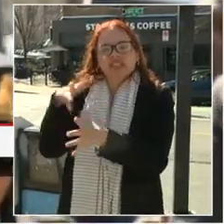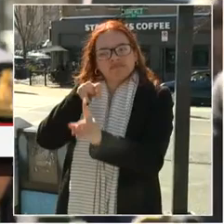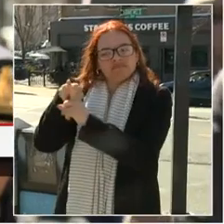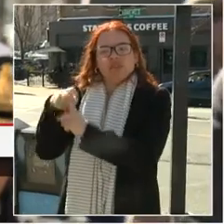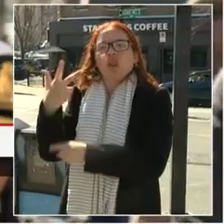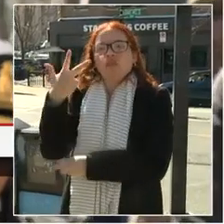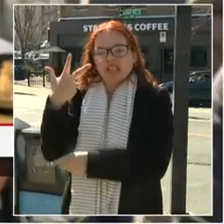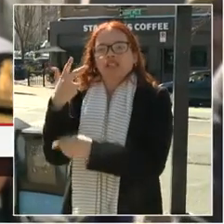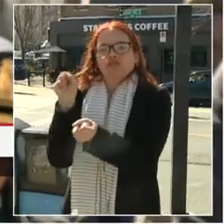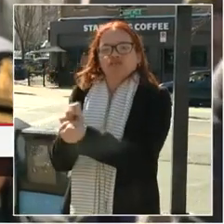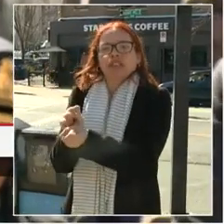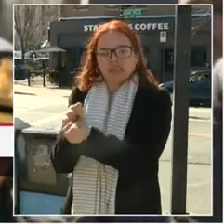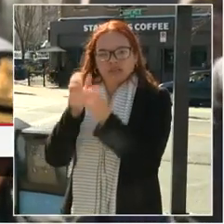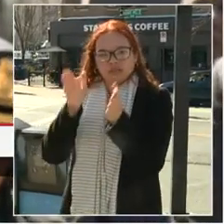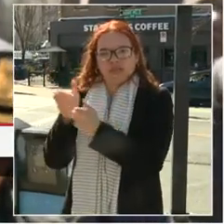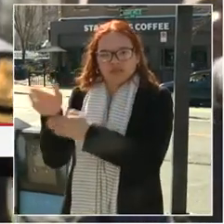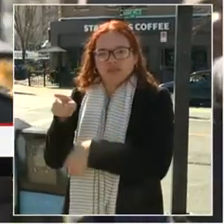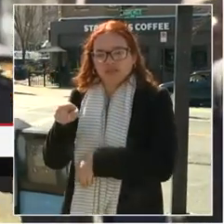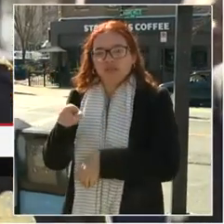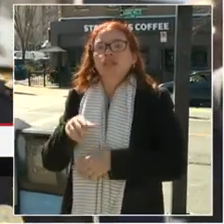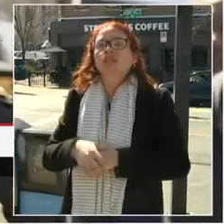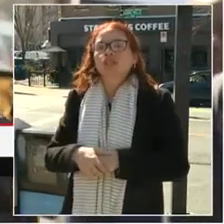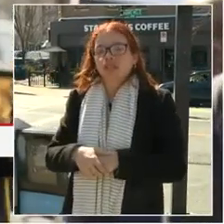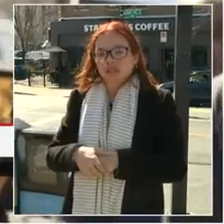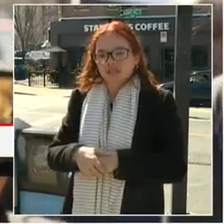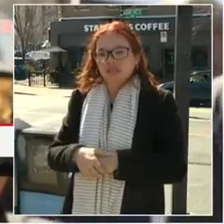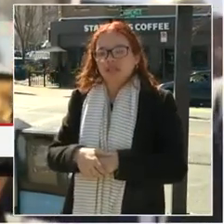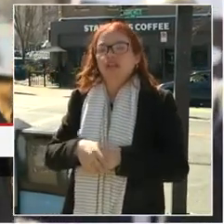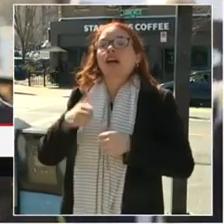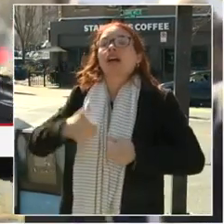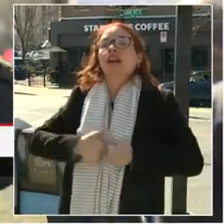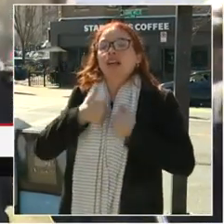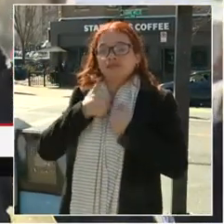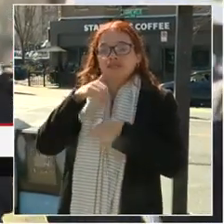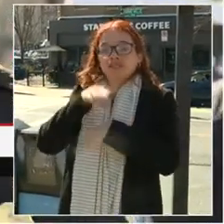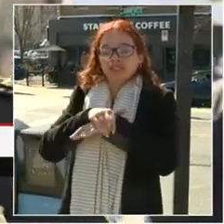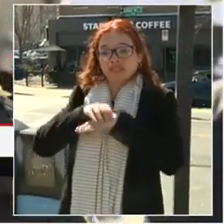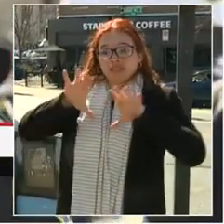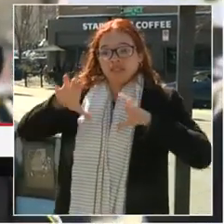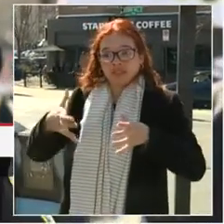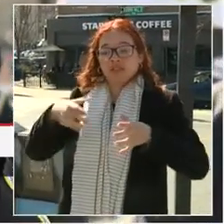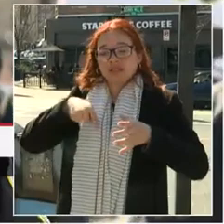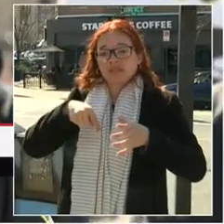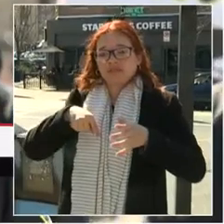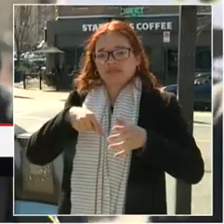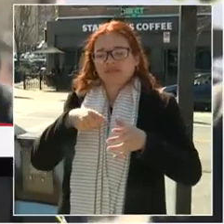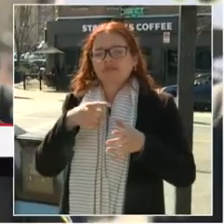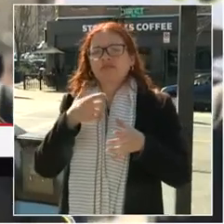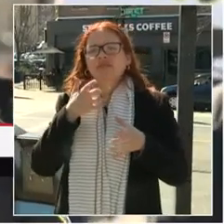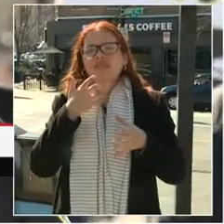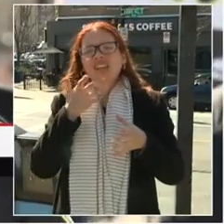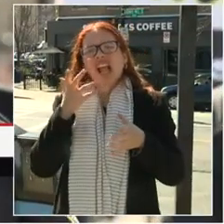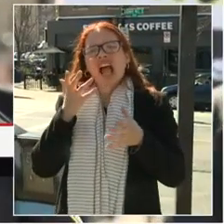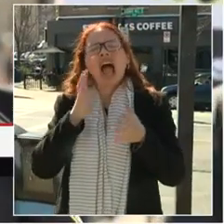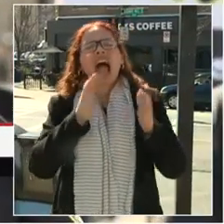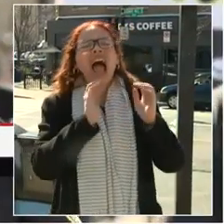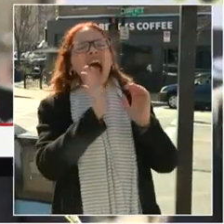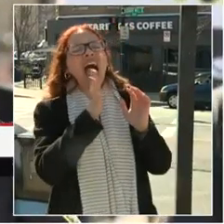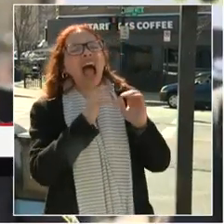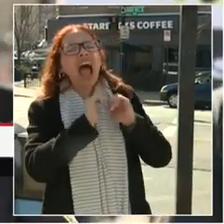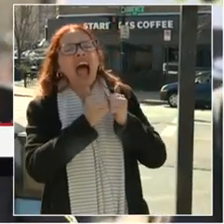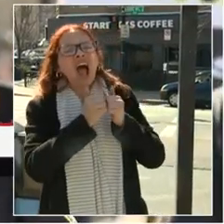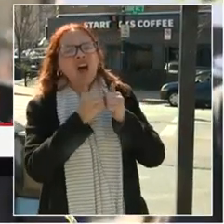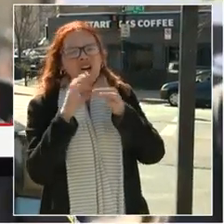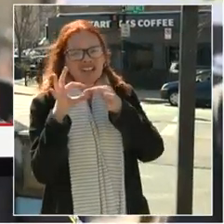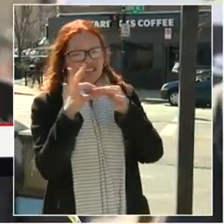And then for the nightlife task force, how do you determine between correlation and causation? Like, how confident, is there